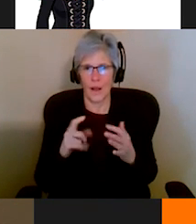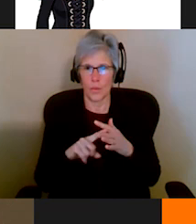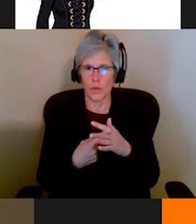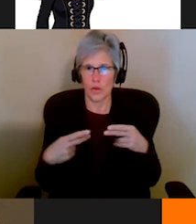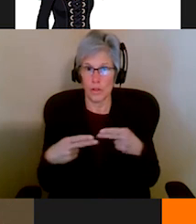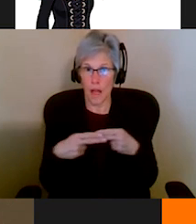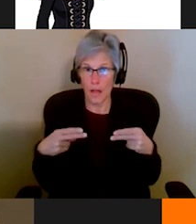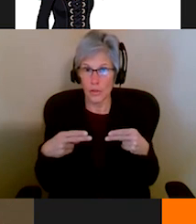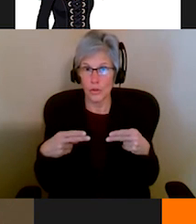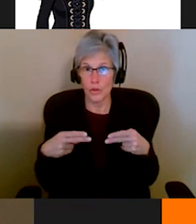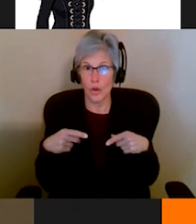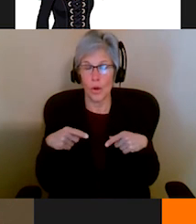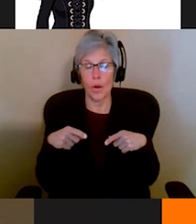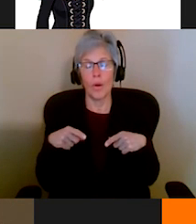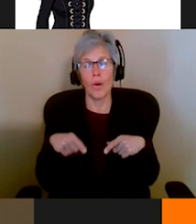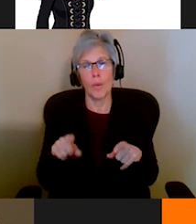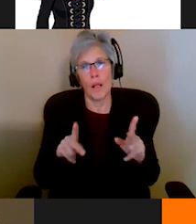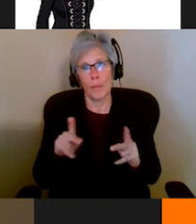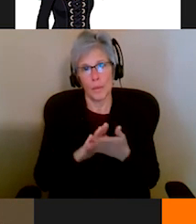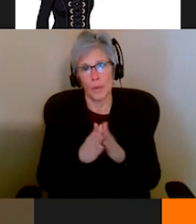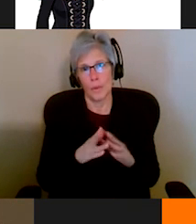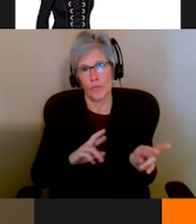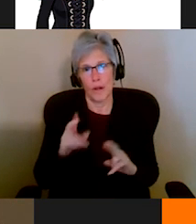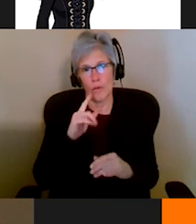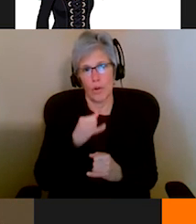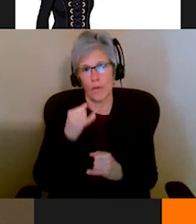while we get everyone prepared for the final panel, can we do